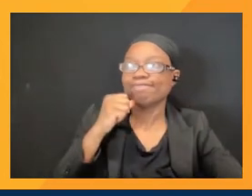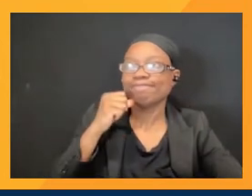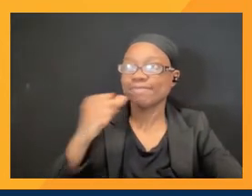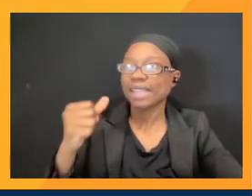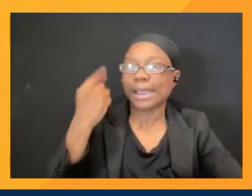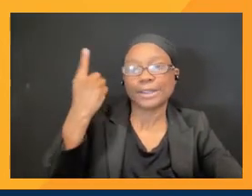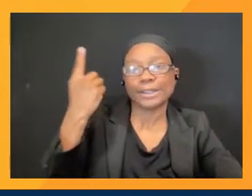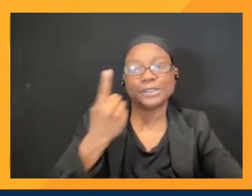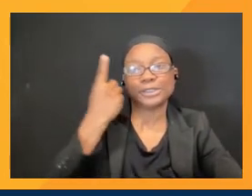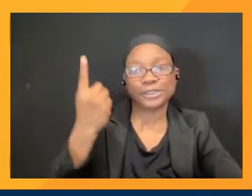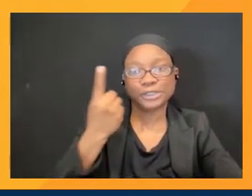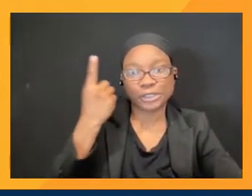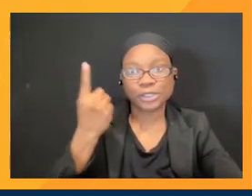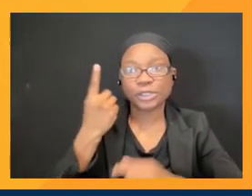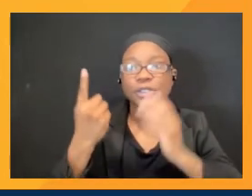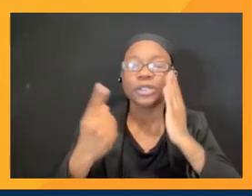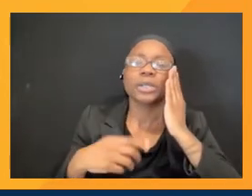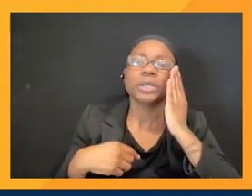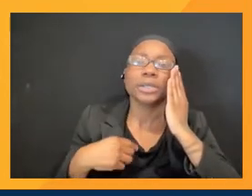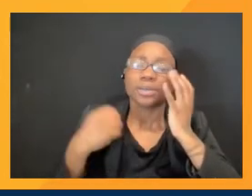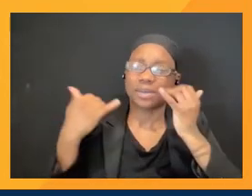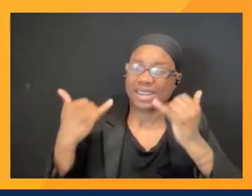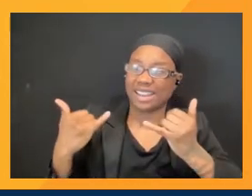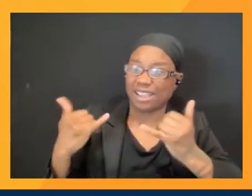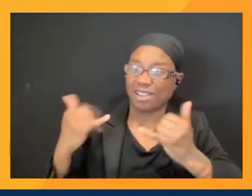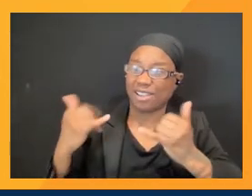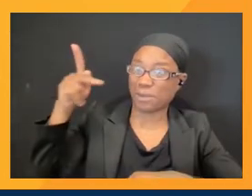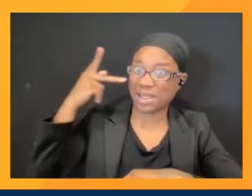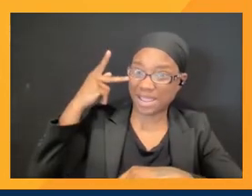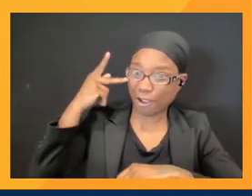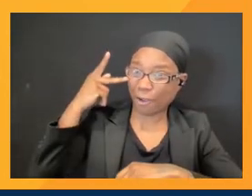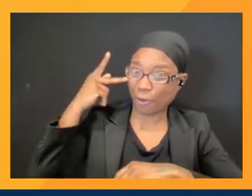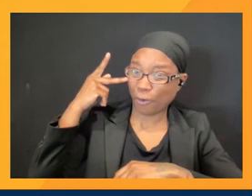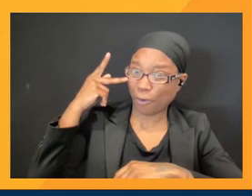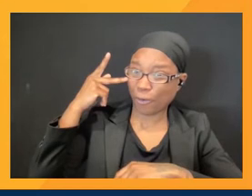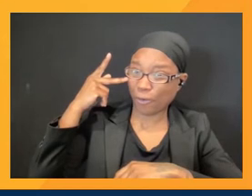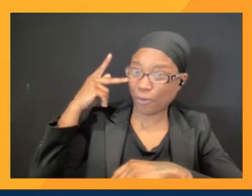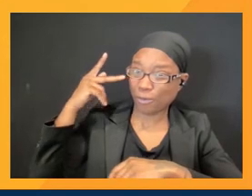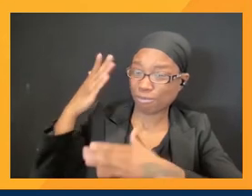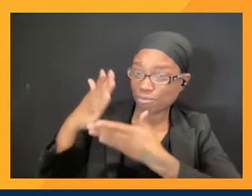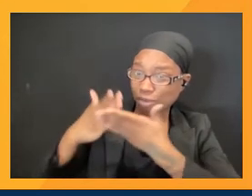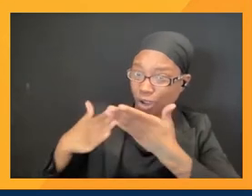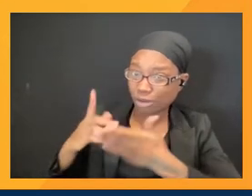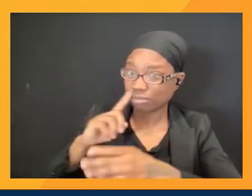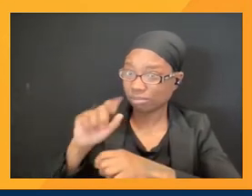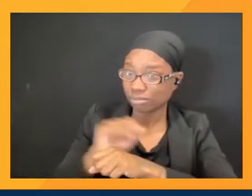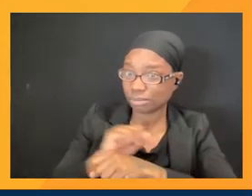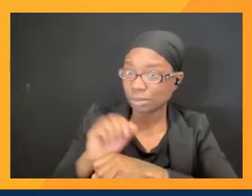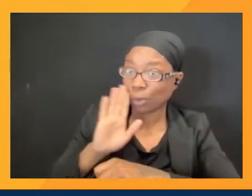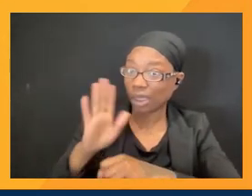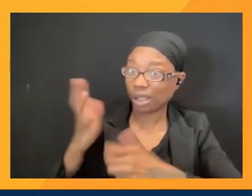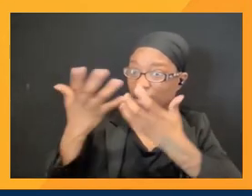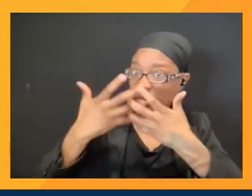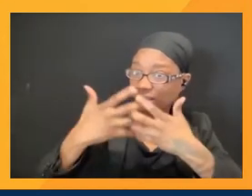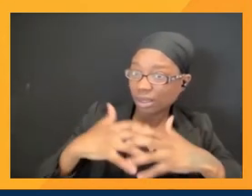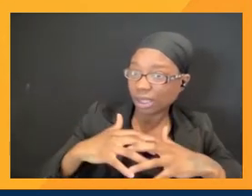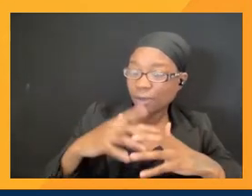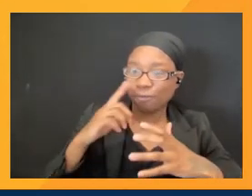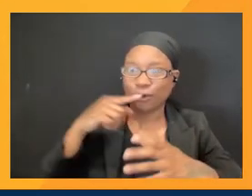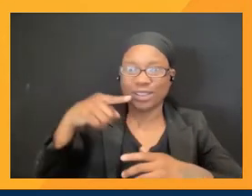talking. Now, one dynamic that I think we haven't hit on that is important within the Latino community is